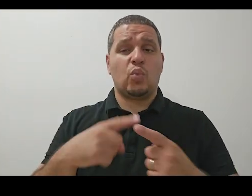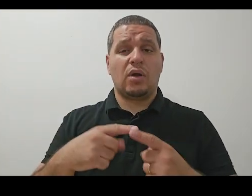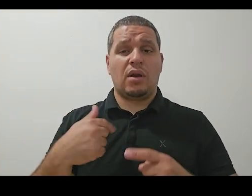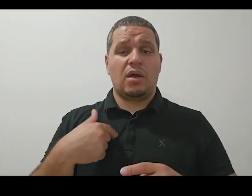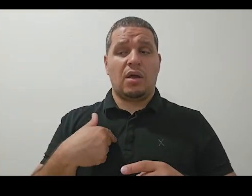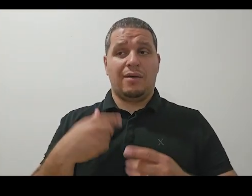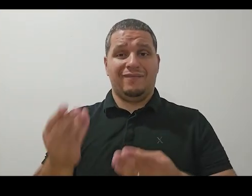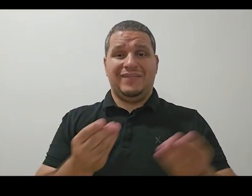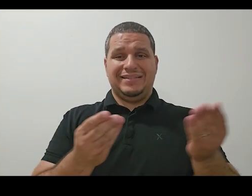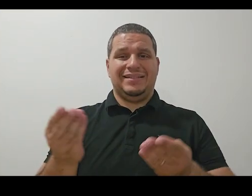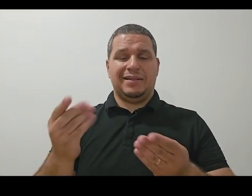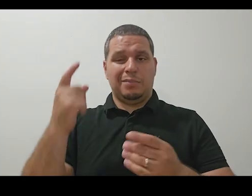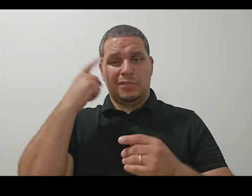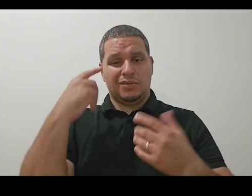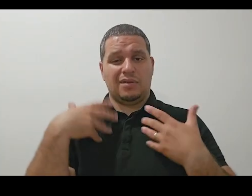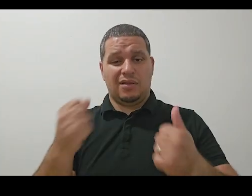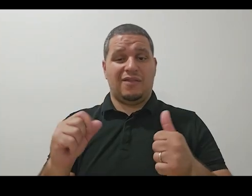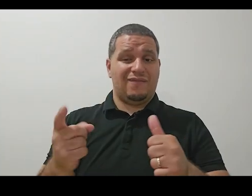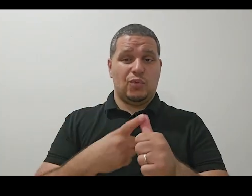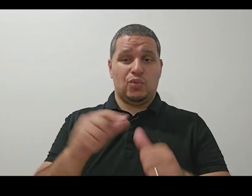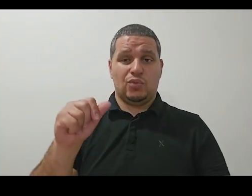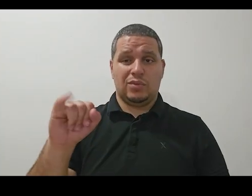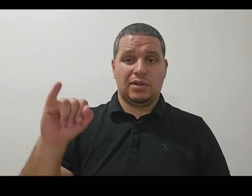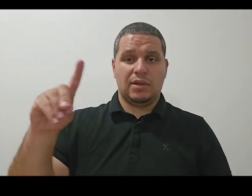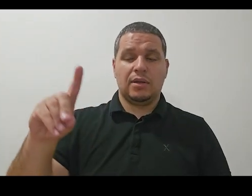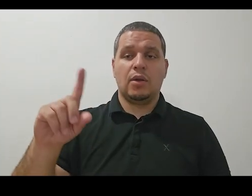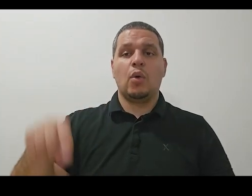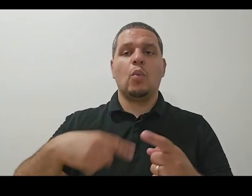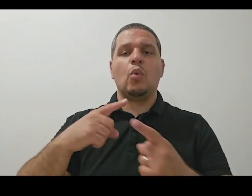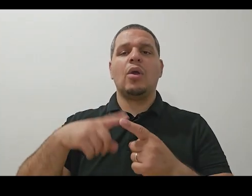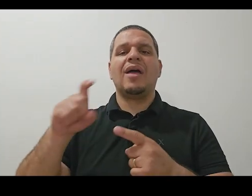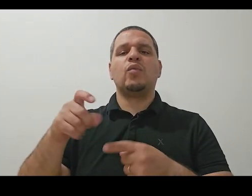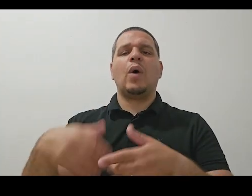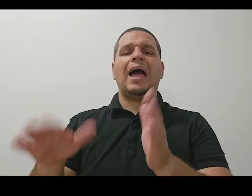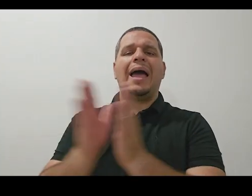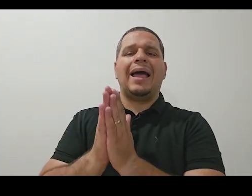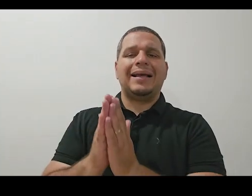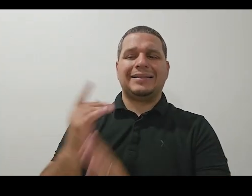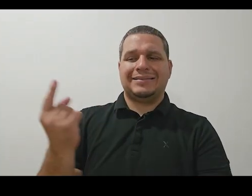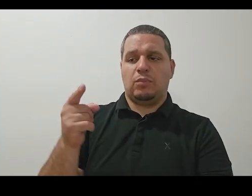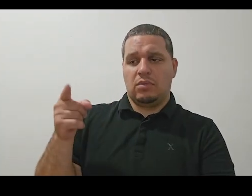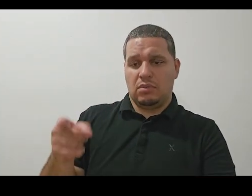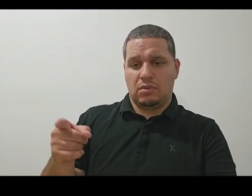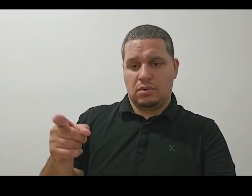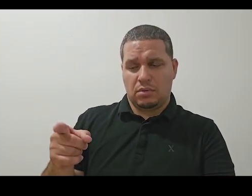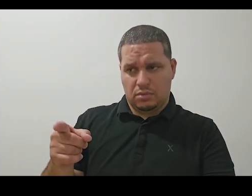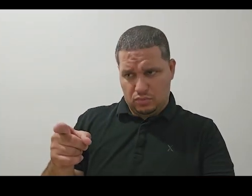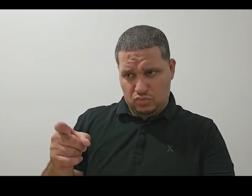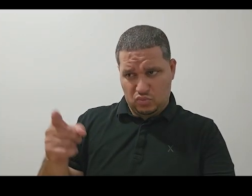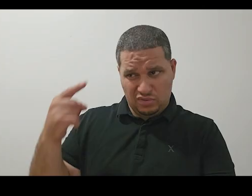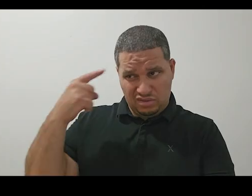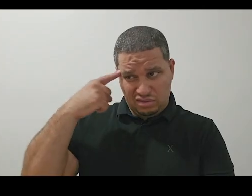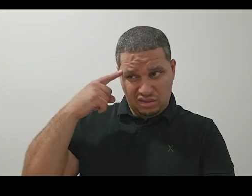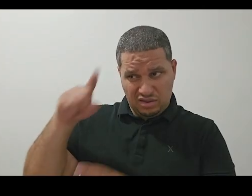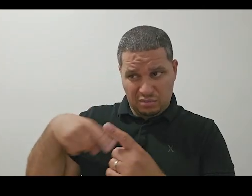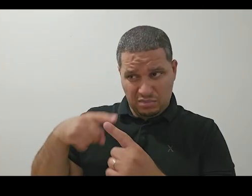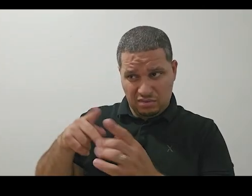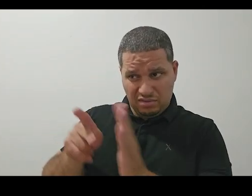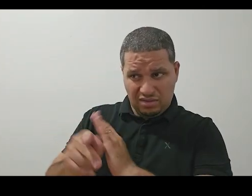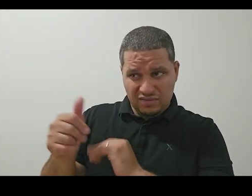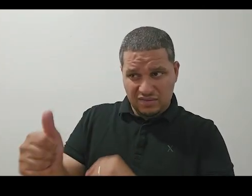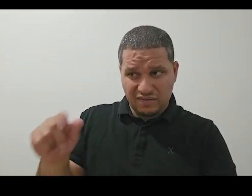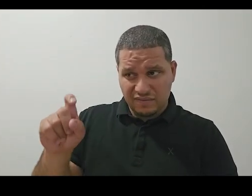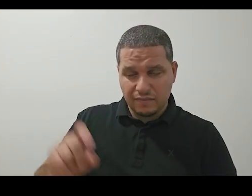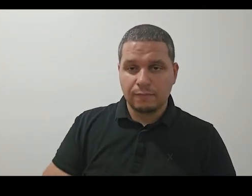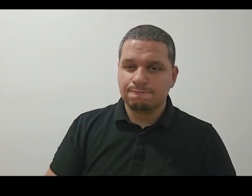questions when I facilitated mental health first aid is when you have to ask somebody, are you